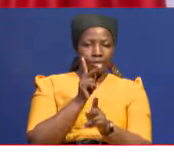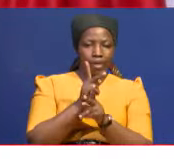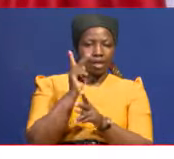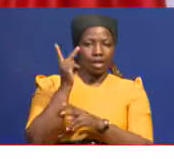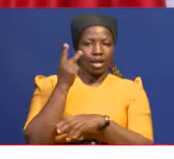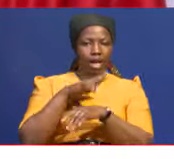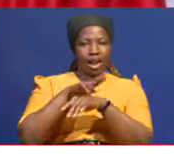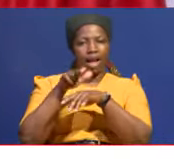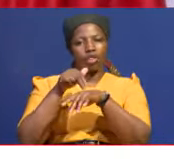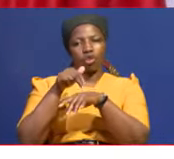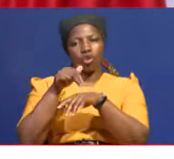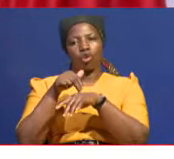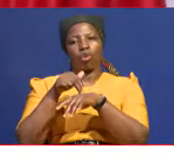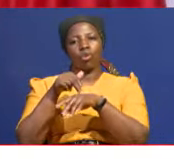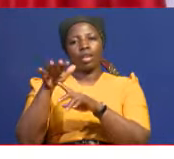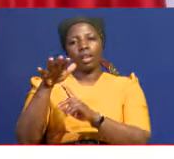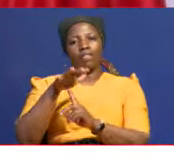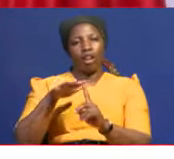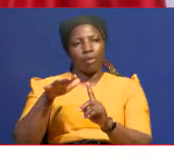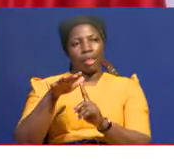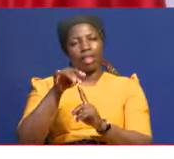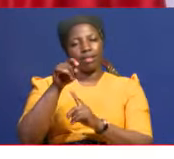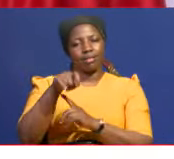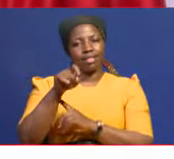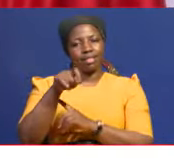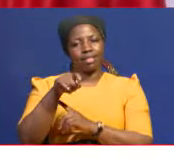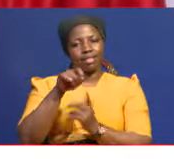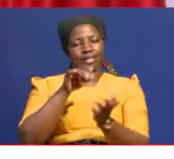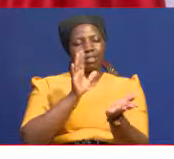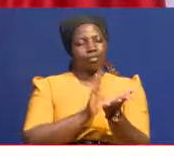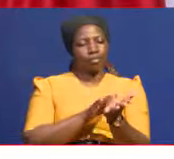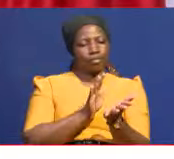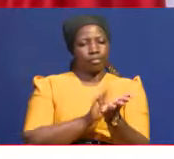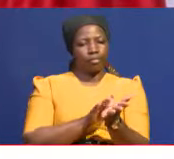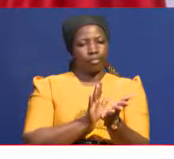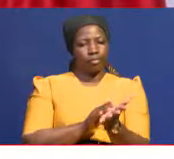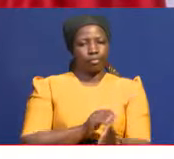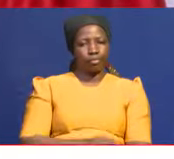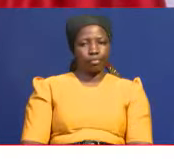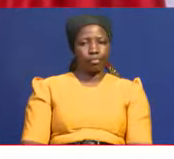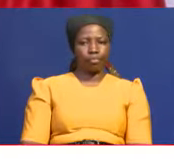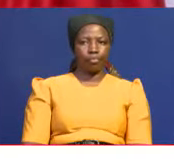and natural heritage deserves commendation.